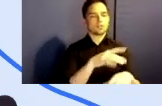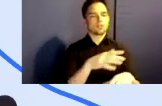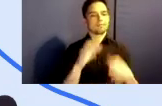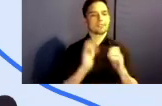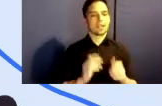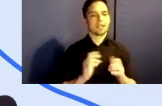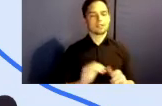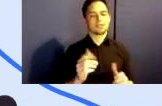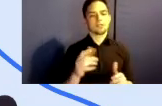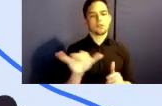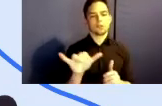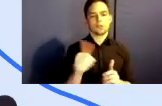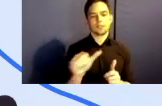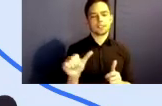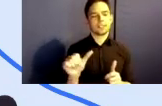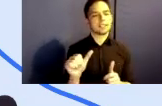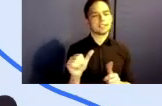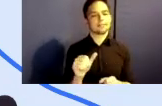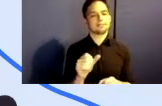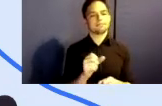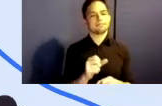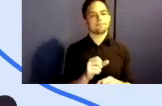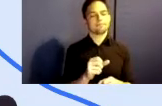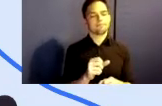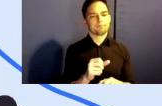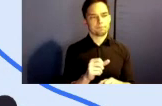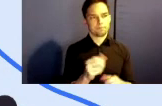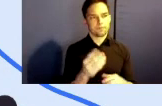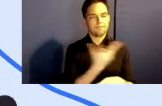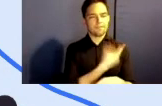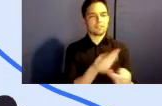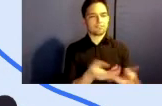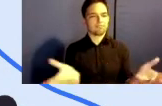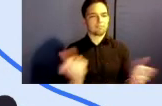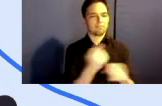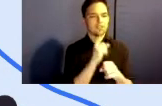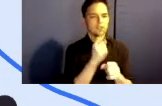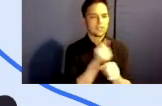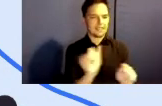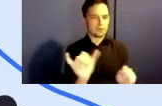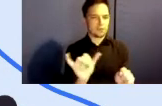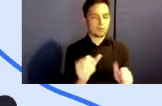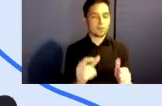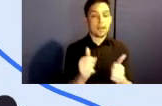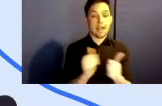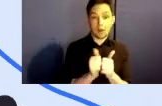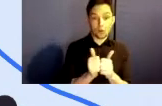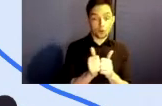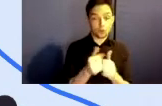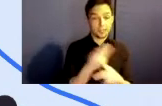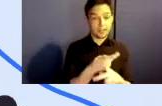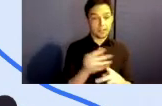for vaccination is safe. So this is very simple. So how do we do that? First of all, first step is